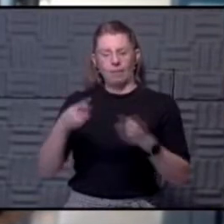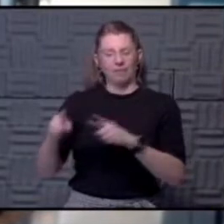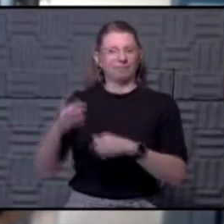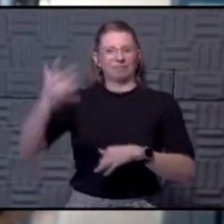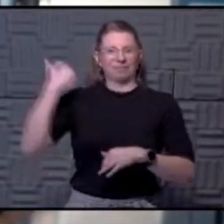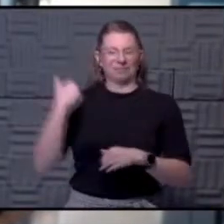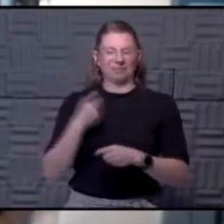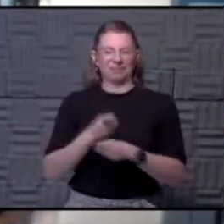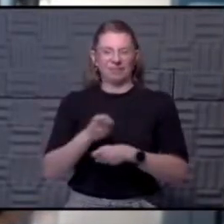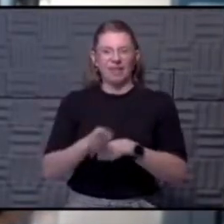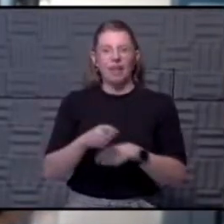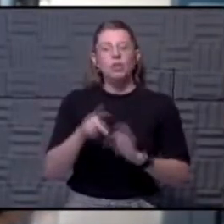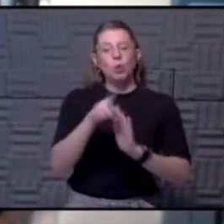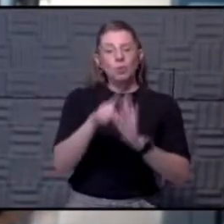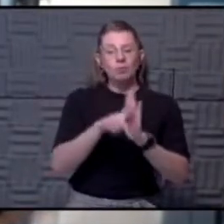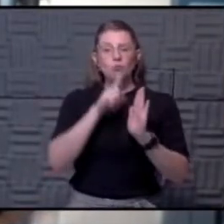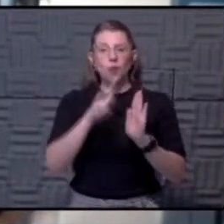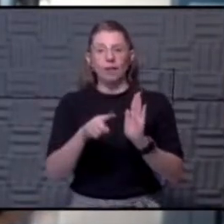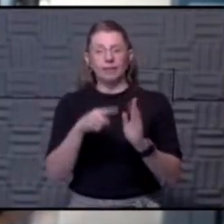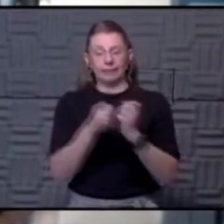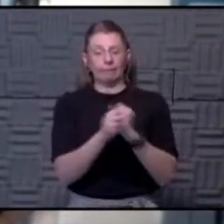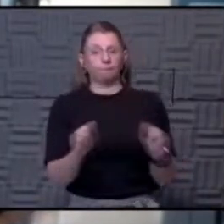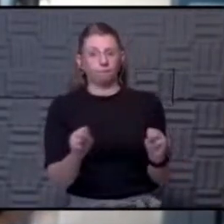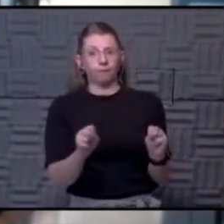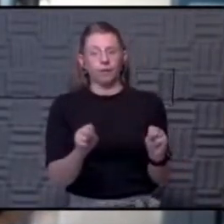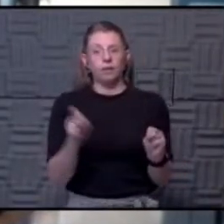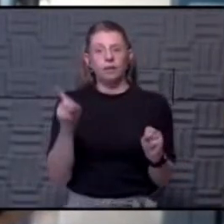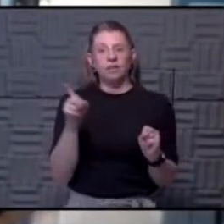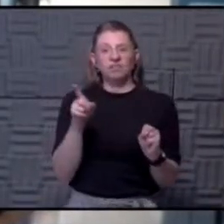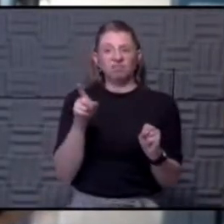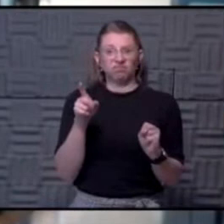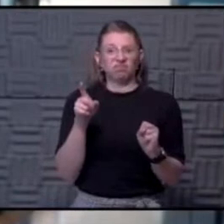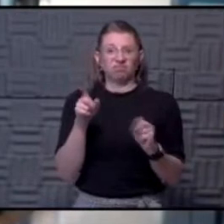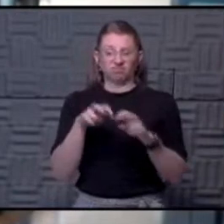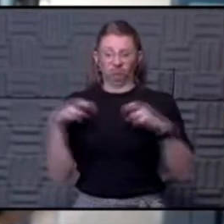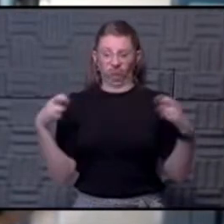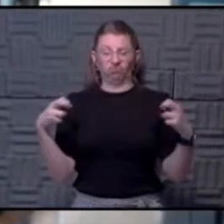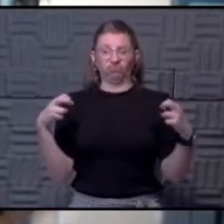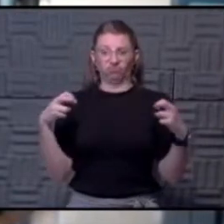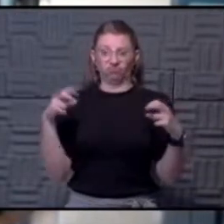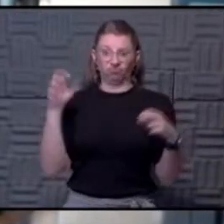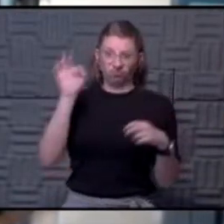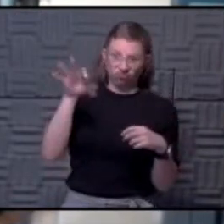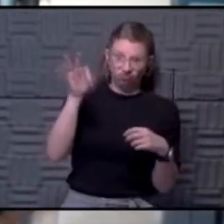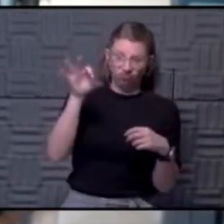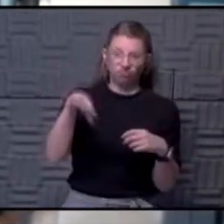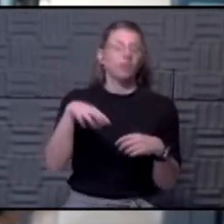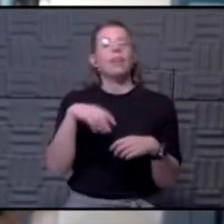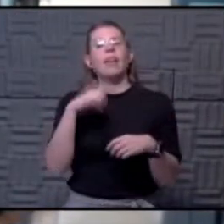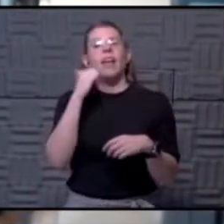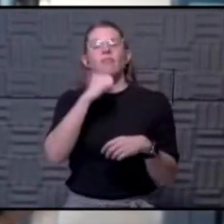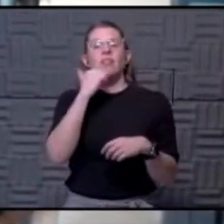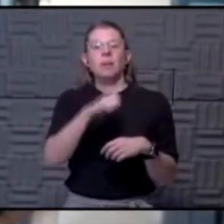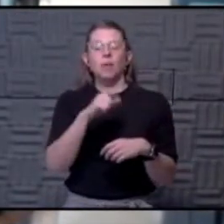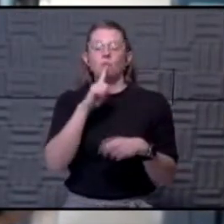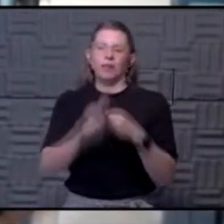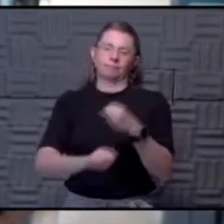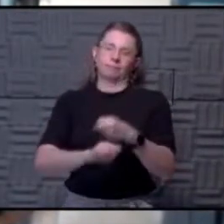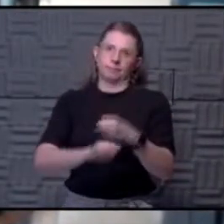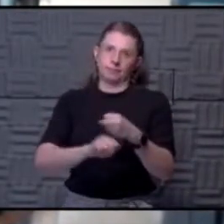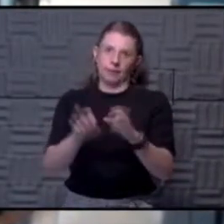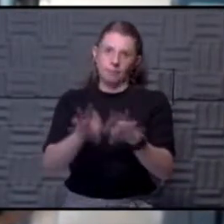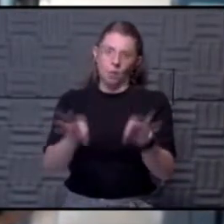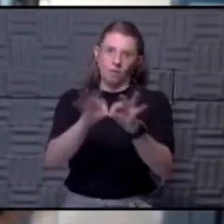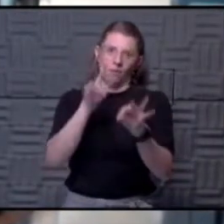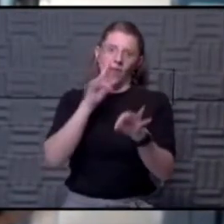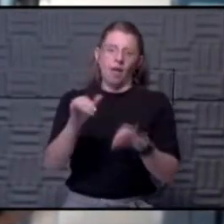is keep yourself safe. And Steve Stites and others have been harping on this for every day. I shouldn't say harping, have been reaffirming the importance